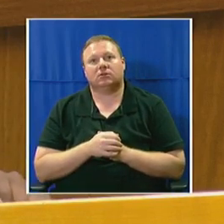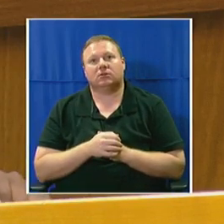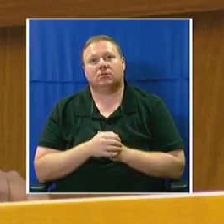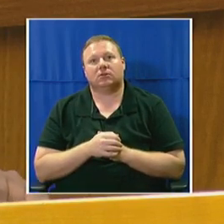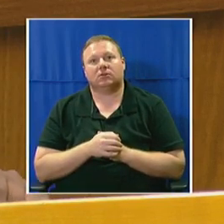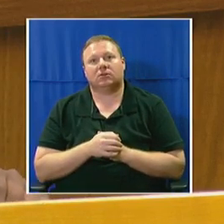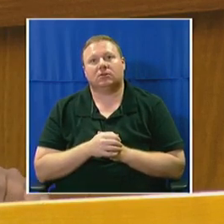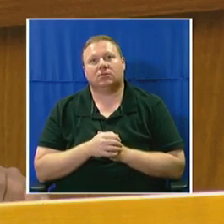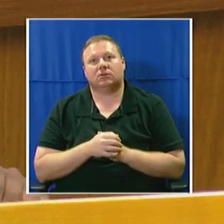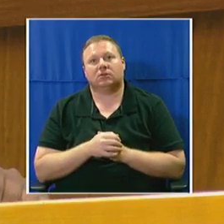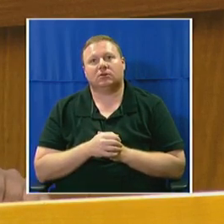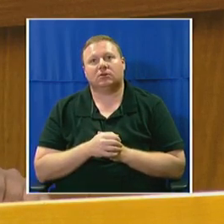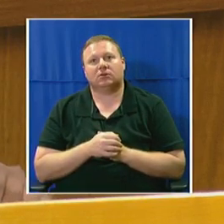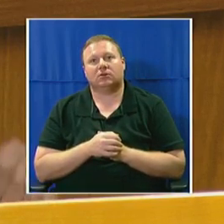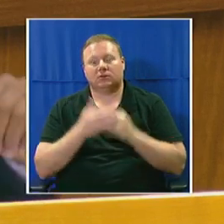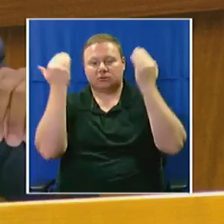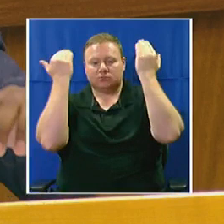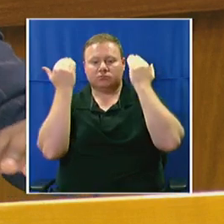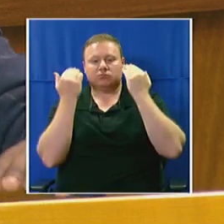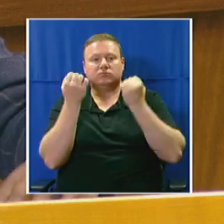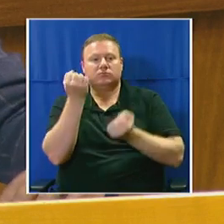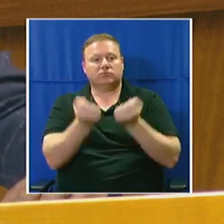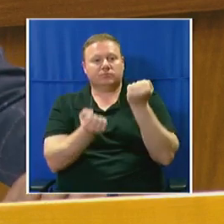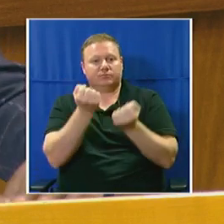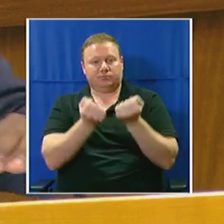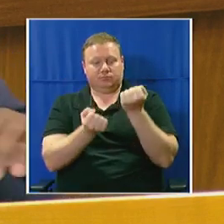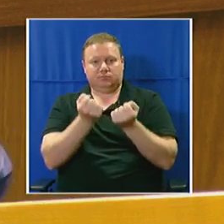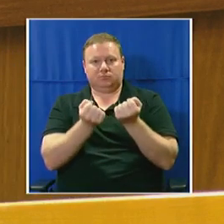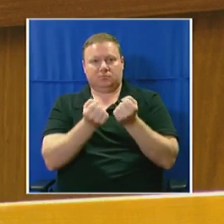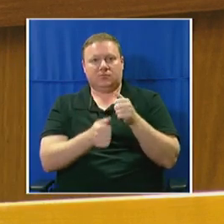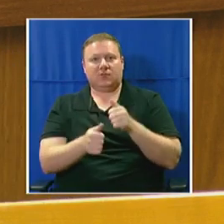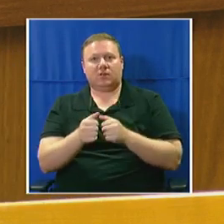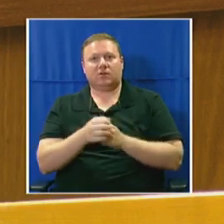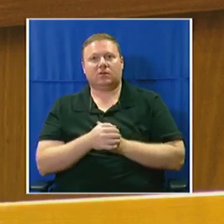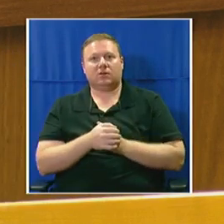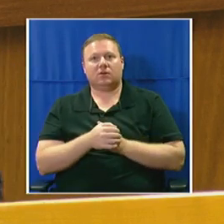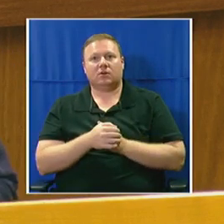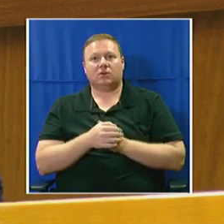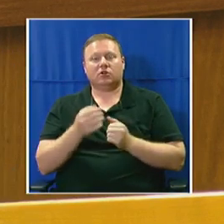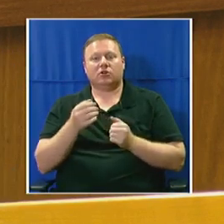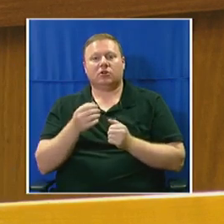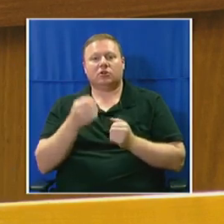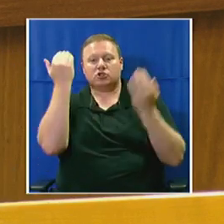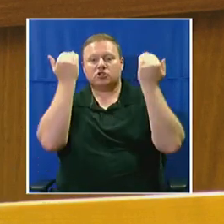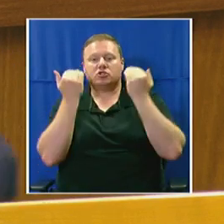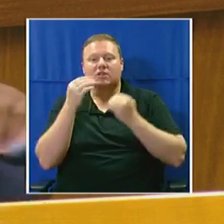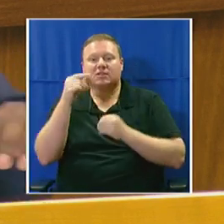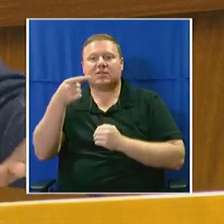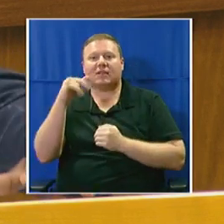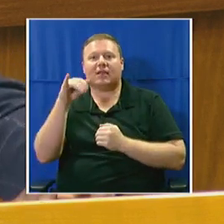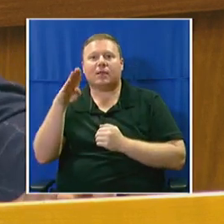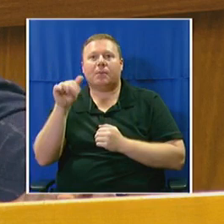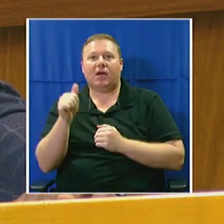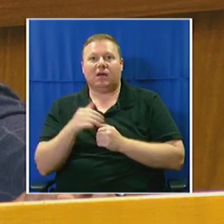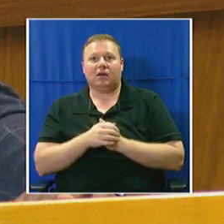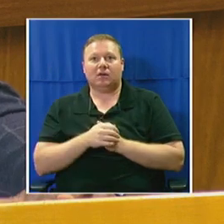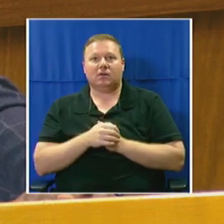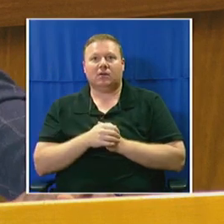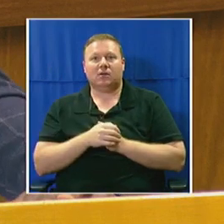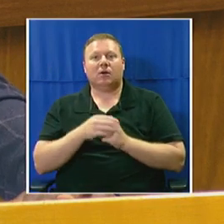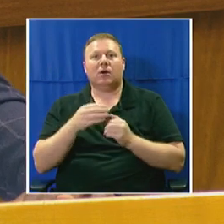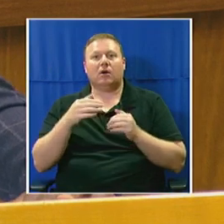required to be an advocate and that pertaining to an official in the NPA while the one may impact on the other the two